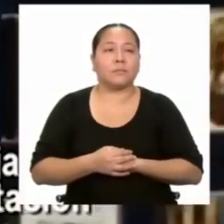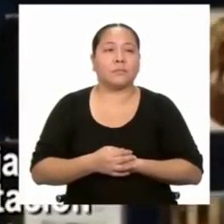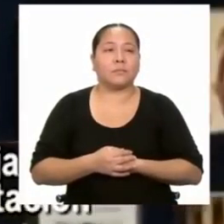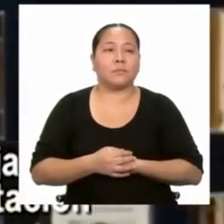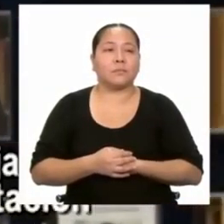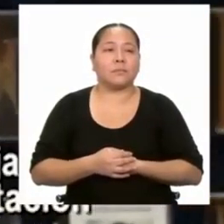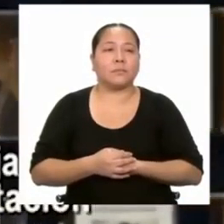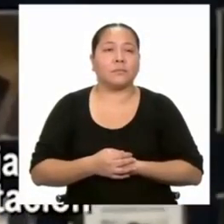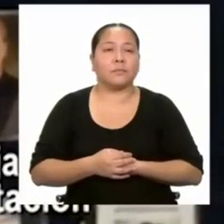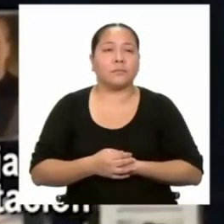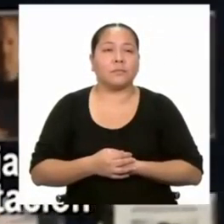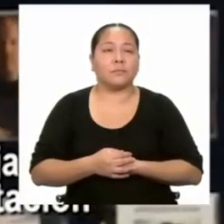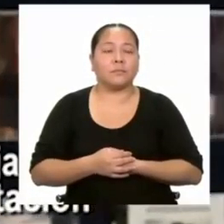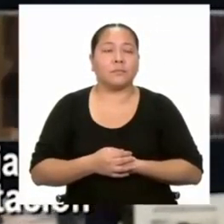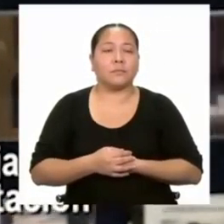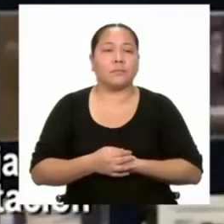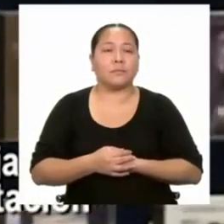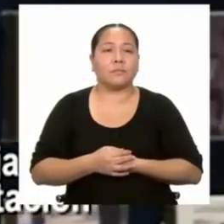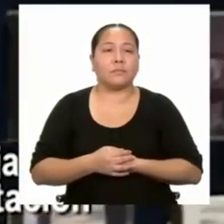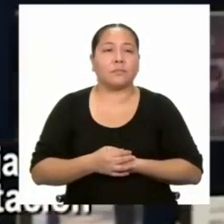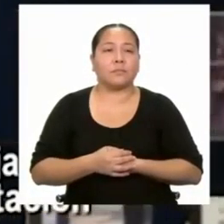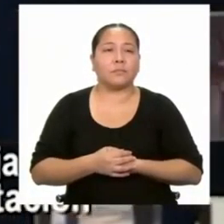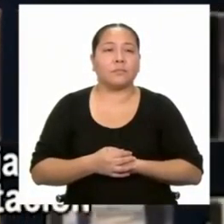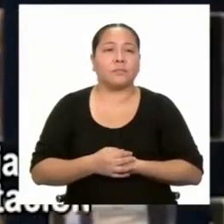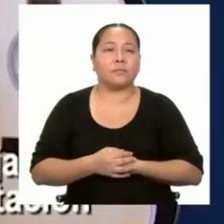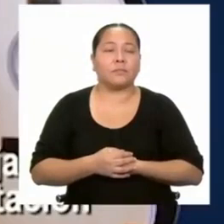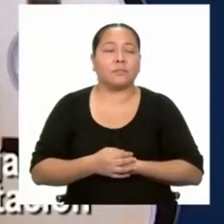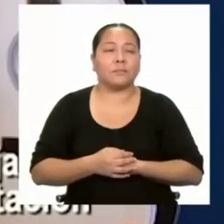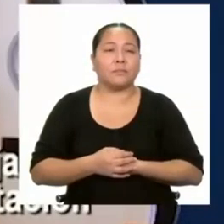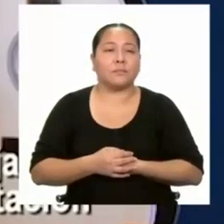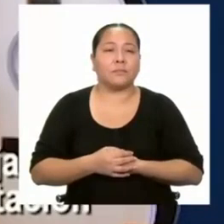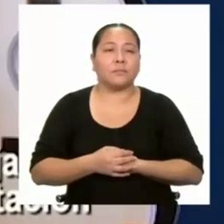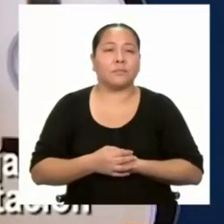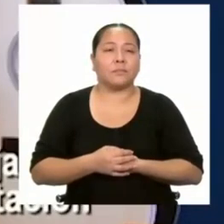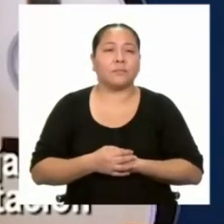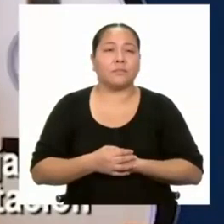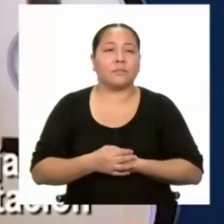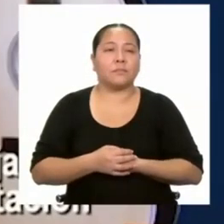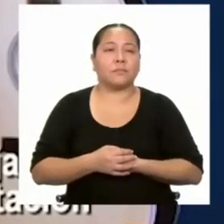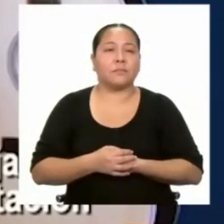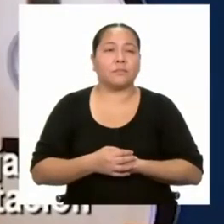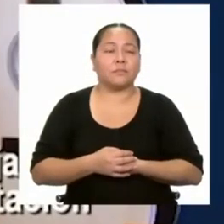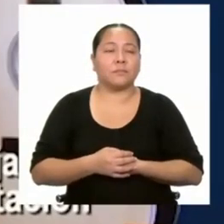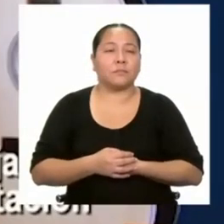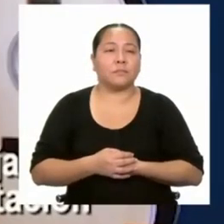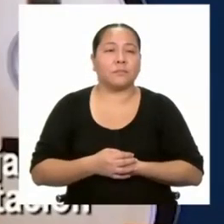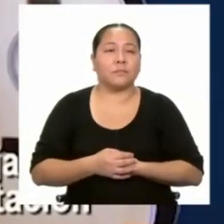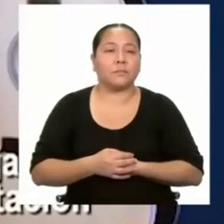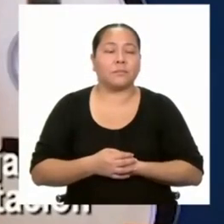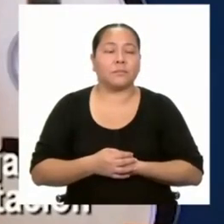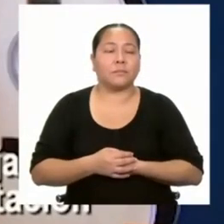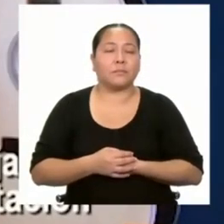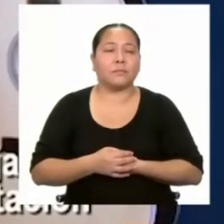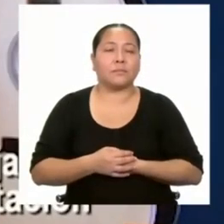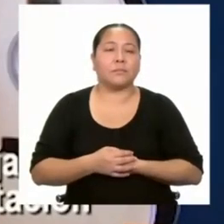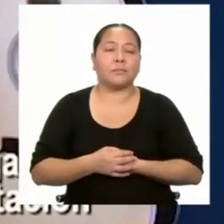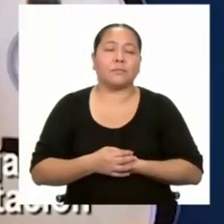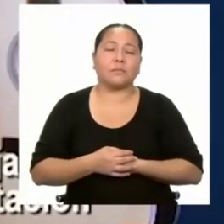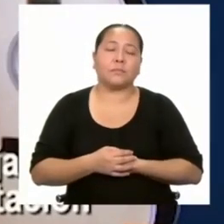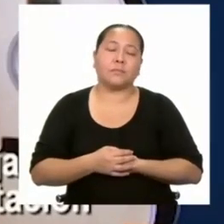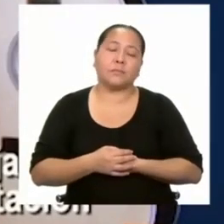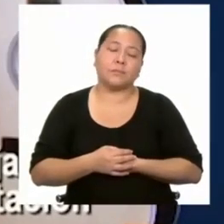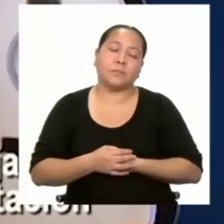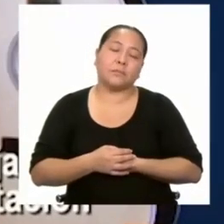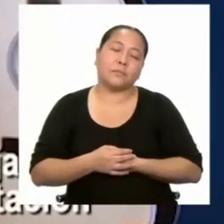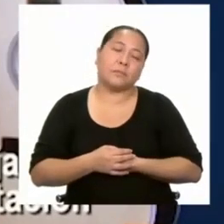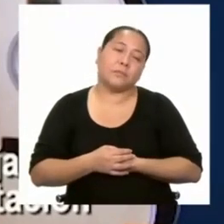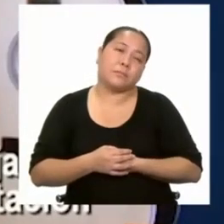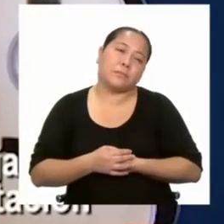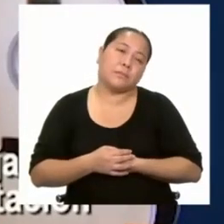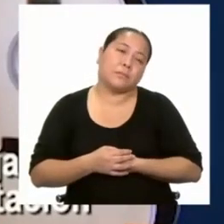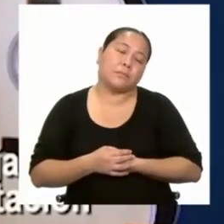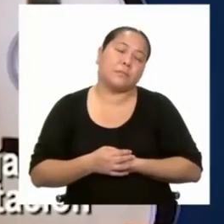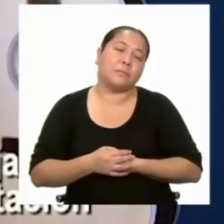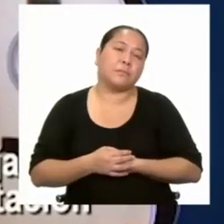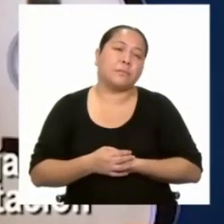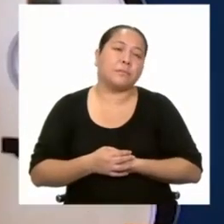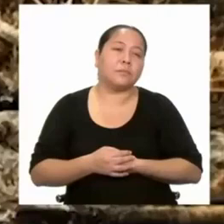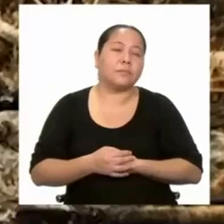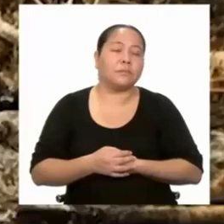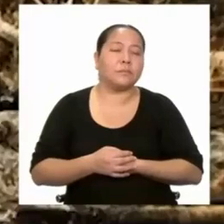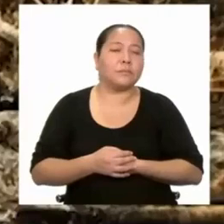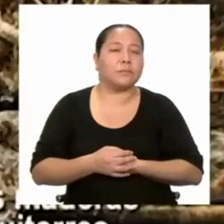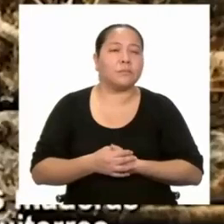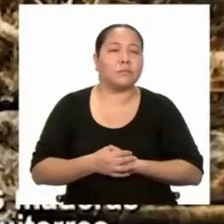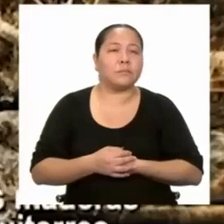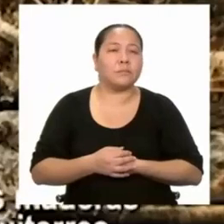While I've worked here over the last 35 years, I've seen a pretty tremendous impact of deforestation upon our business